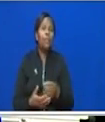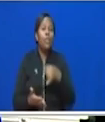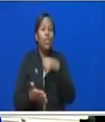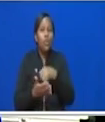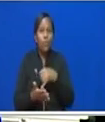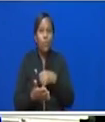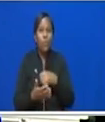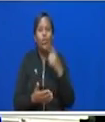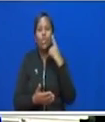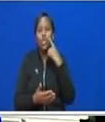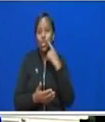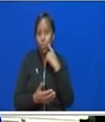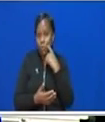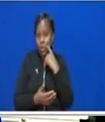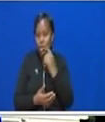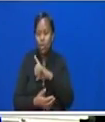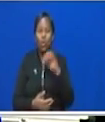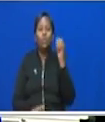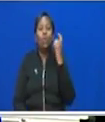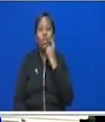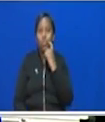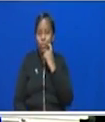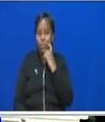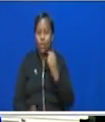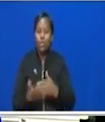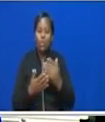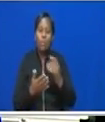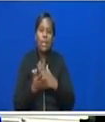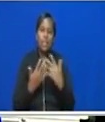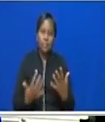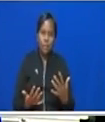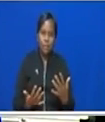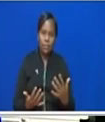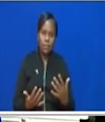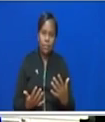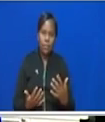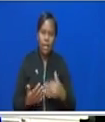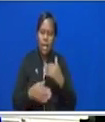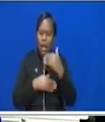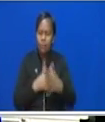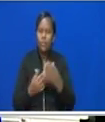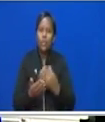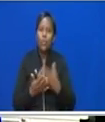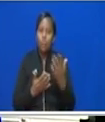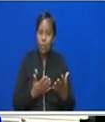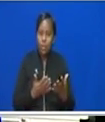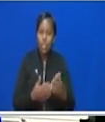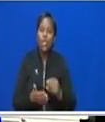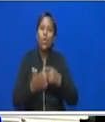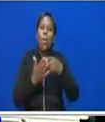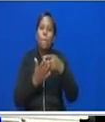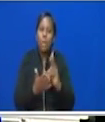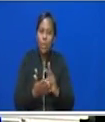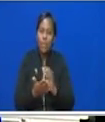involve shopping. You go to a shop, you buy something. After you buy something, you pay with